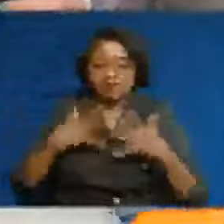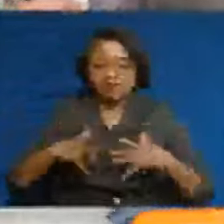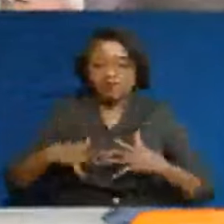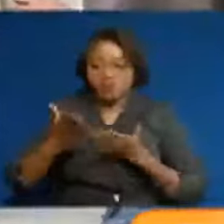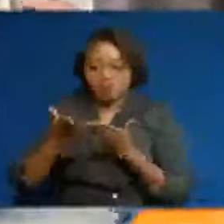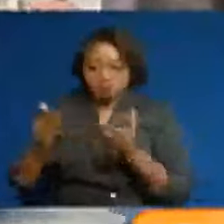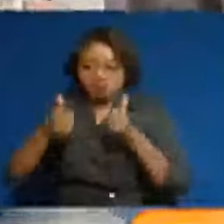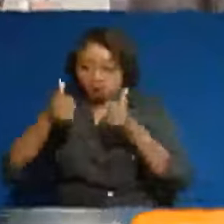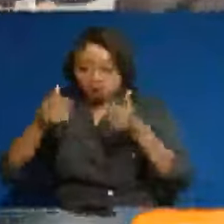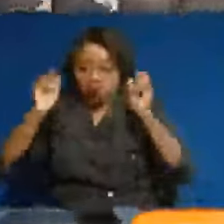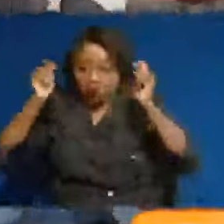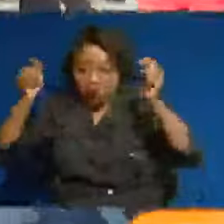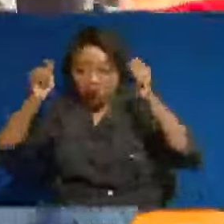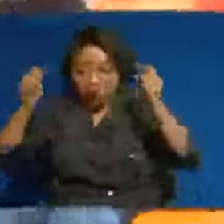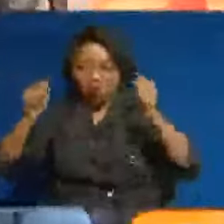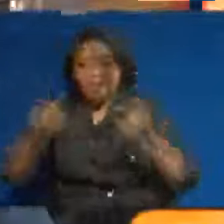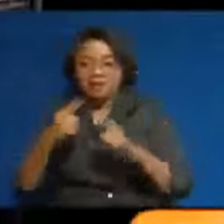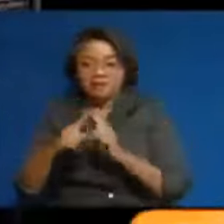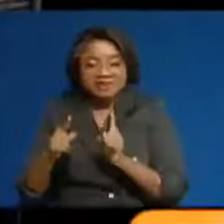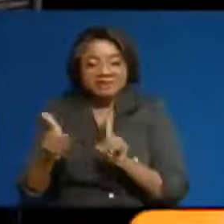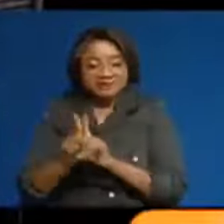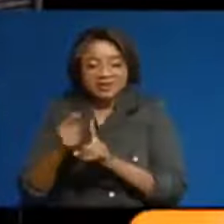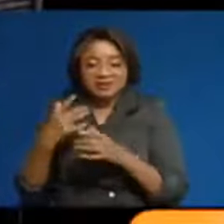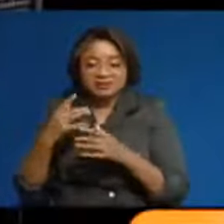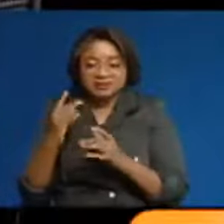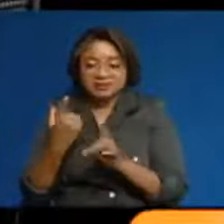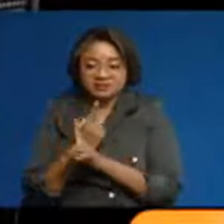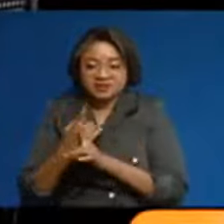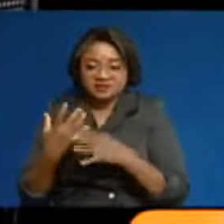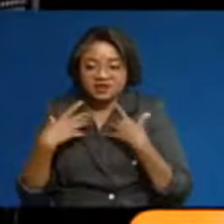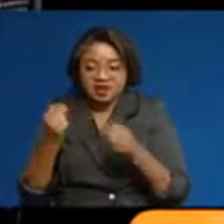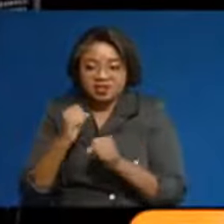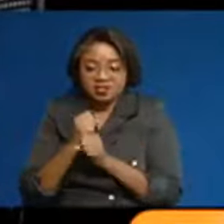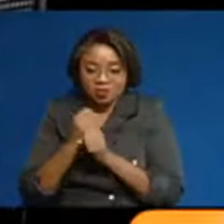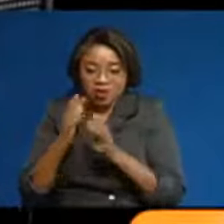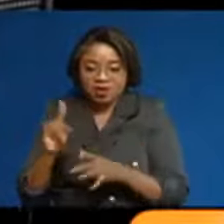protests, a number of medics have been injured. Brenda Wanga, Citizen TV.